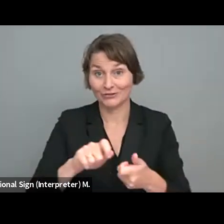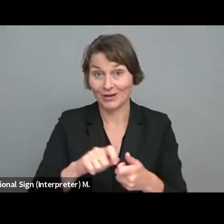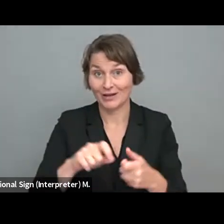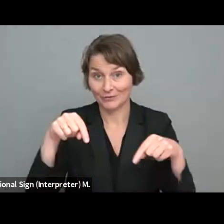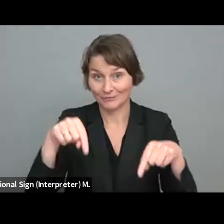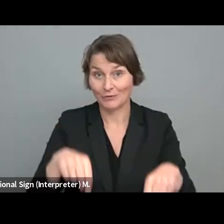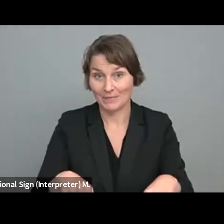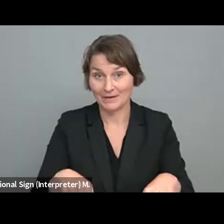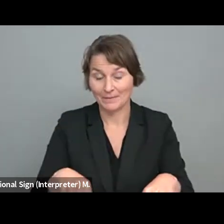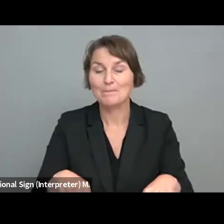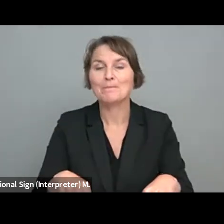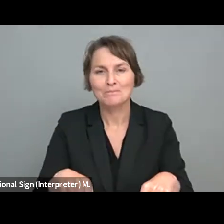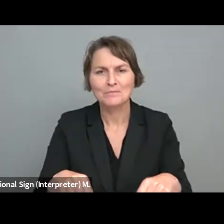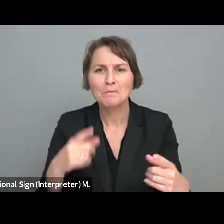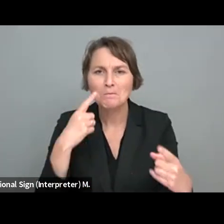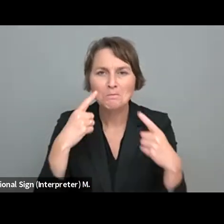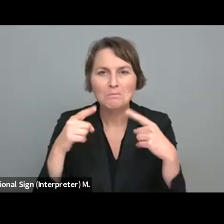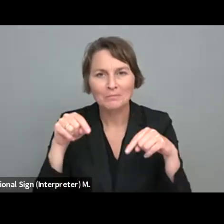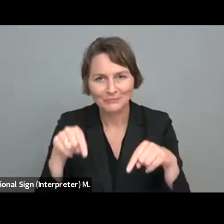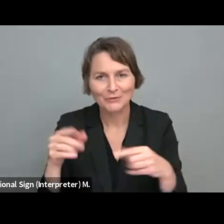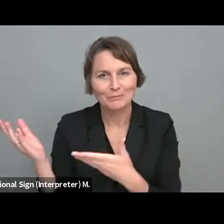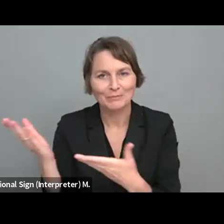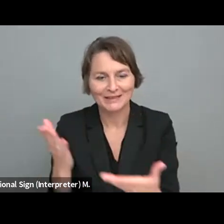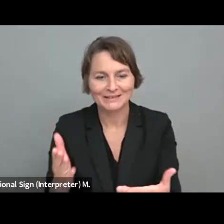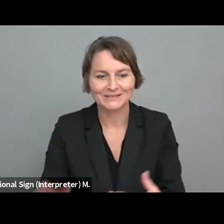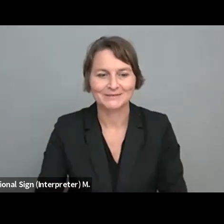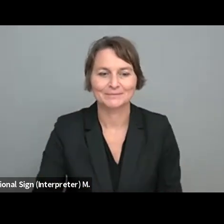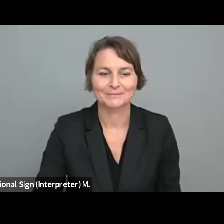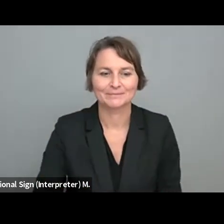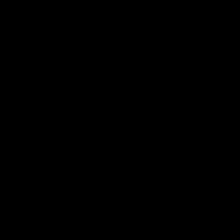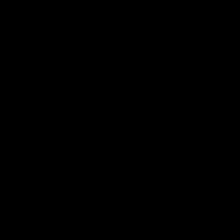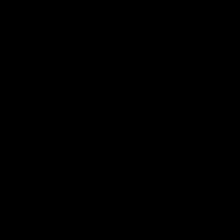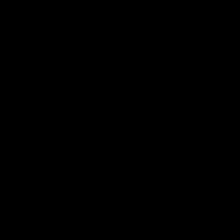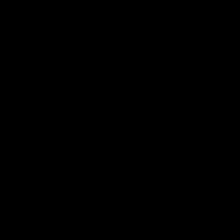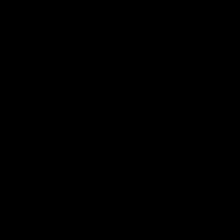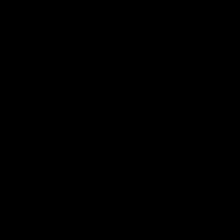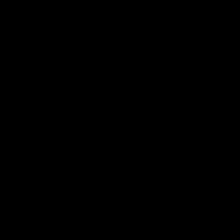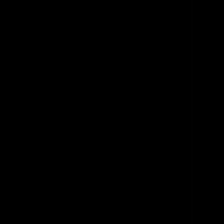the UN Secretary General, please.